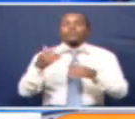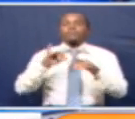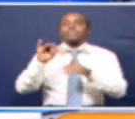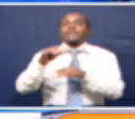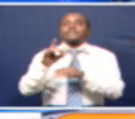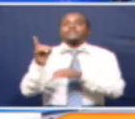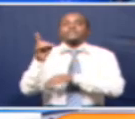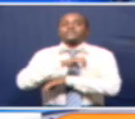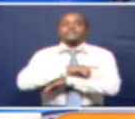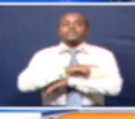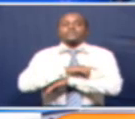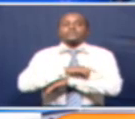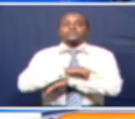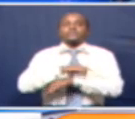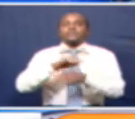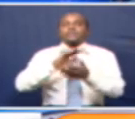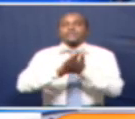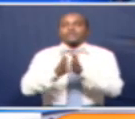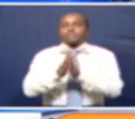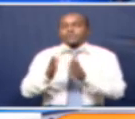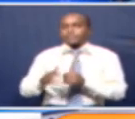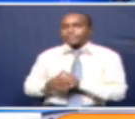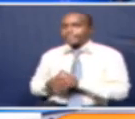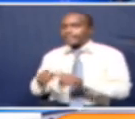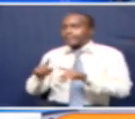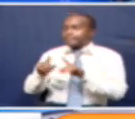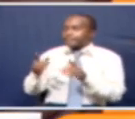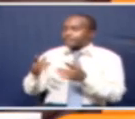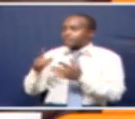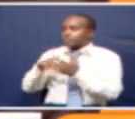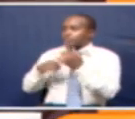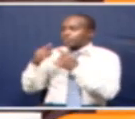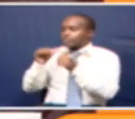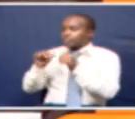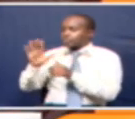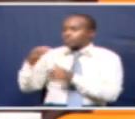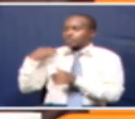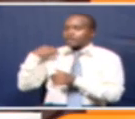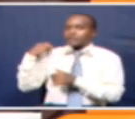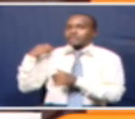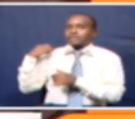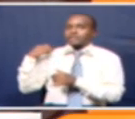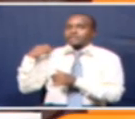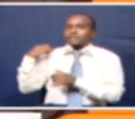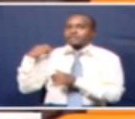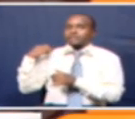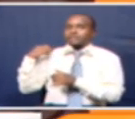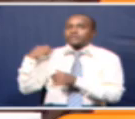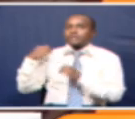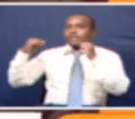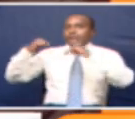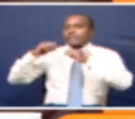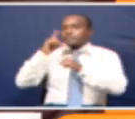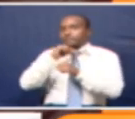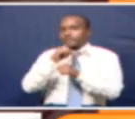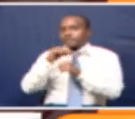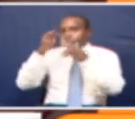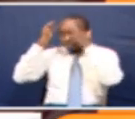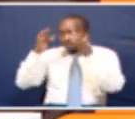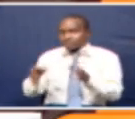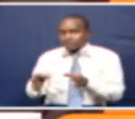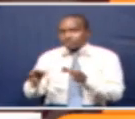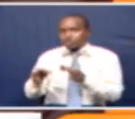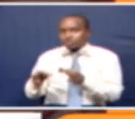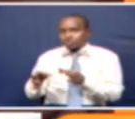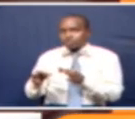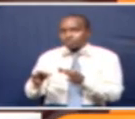bench was not available? But the question you're talking about, your candidate having agreed to the decision by the Supreme Court and respected